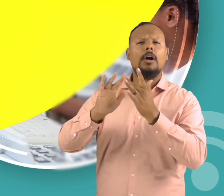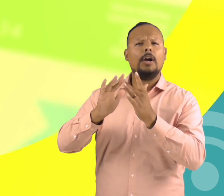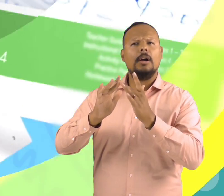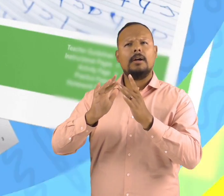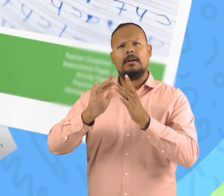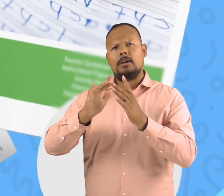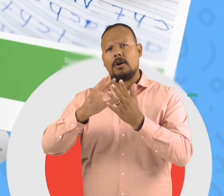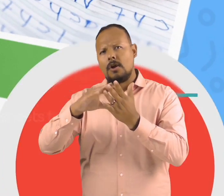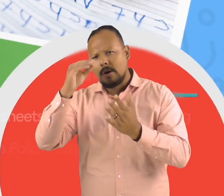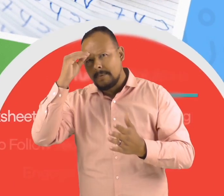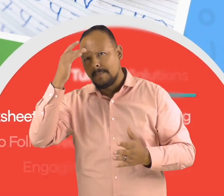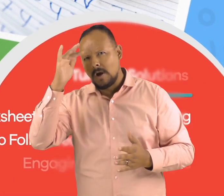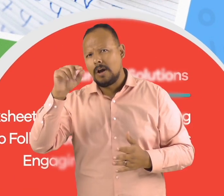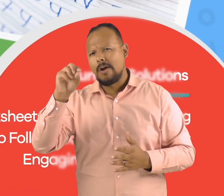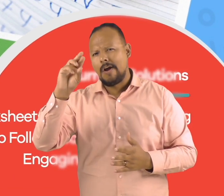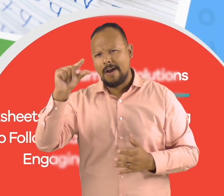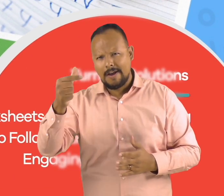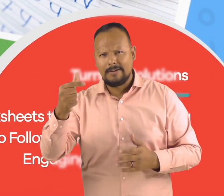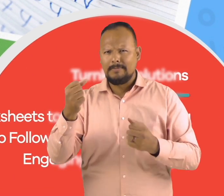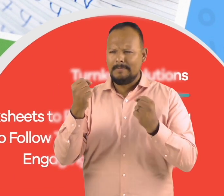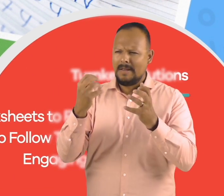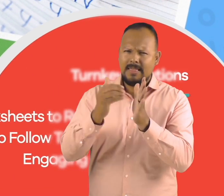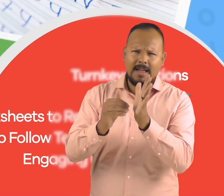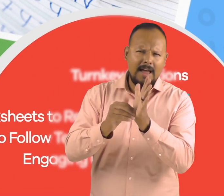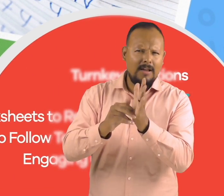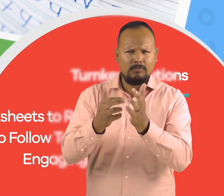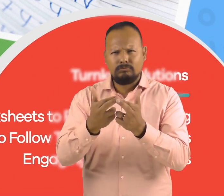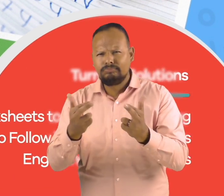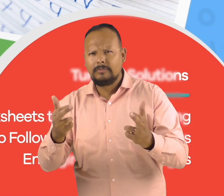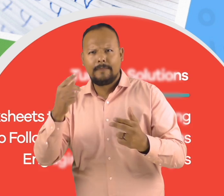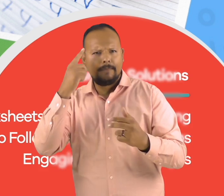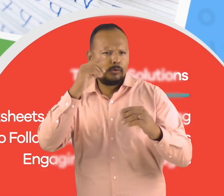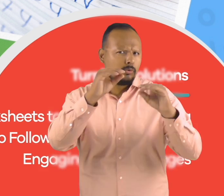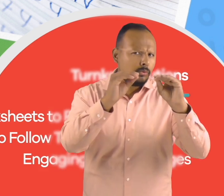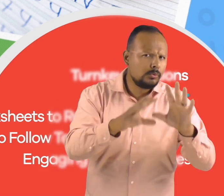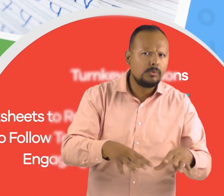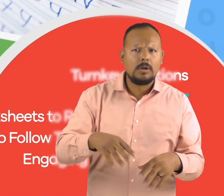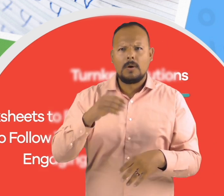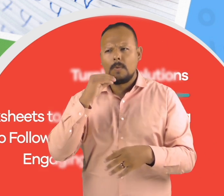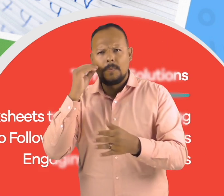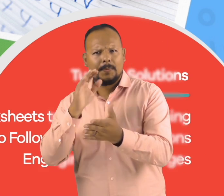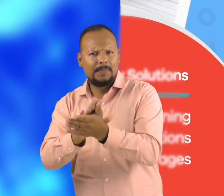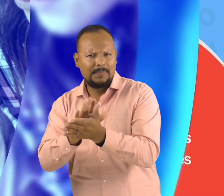resources and turnkey solutions for teachers and homeschoolers!